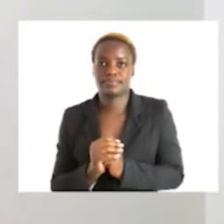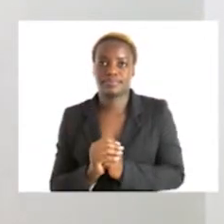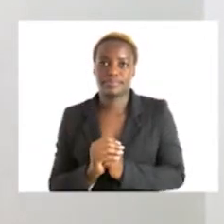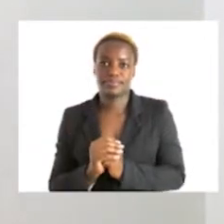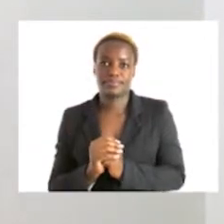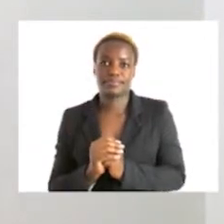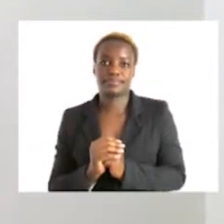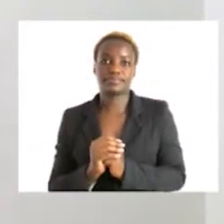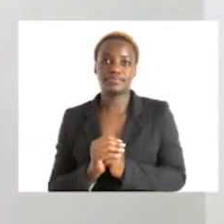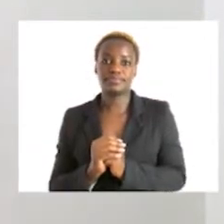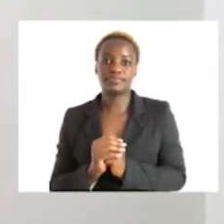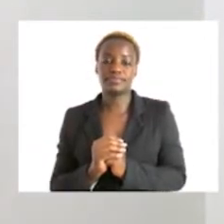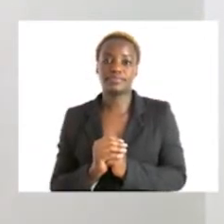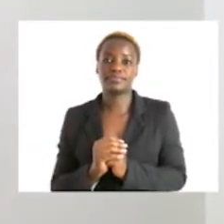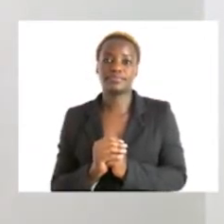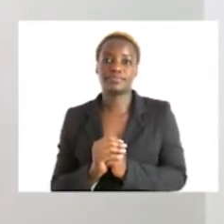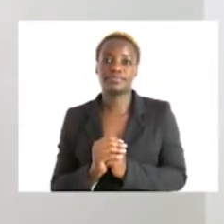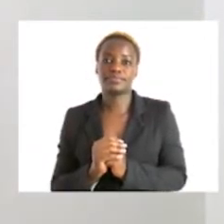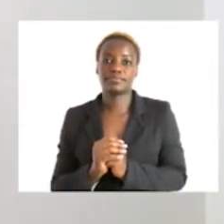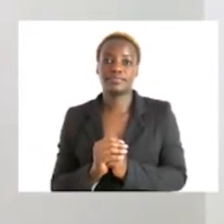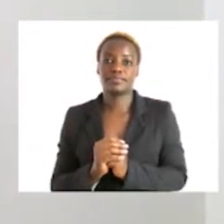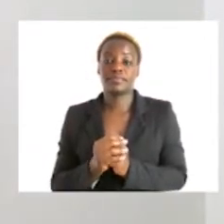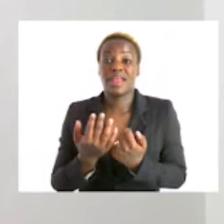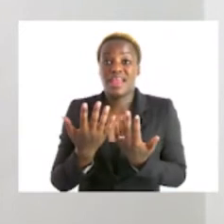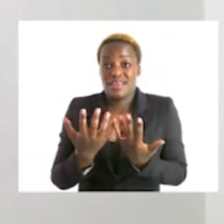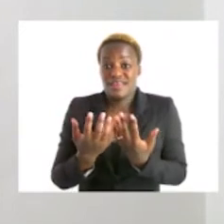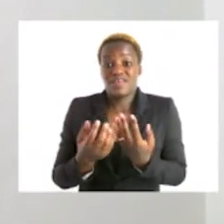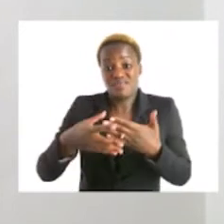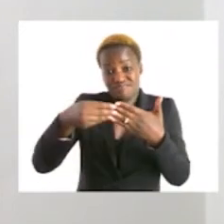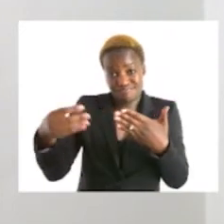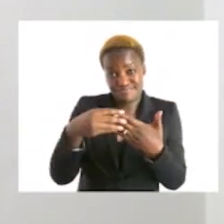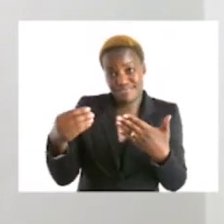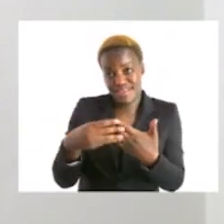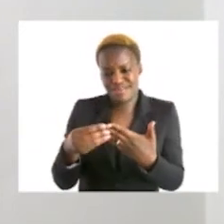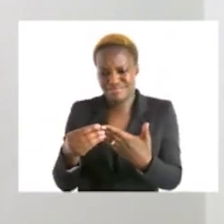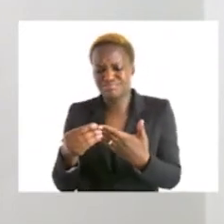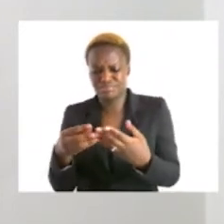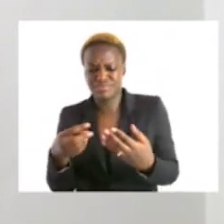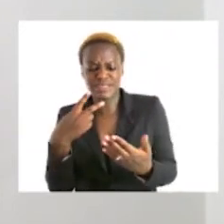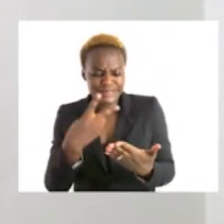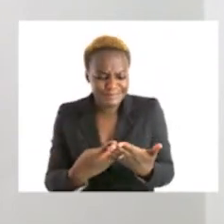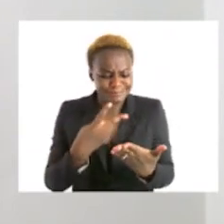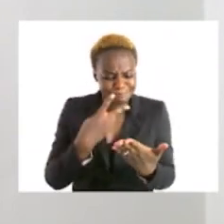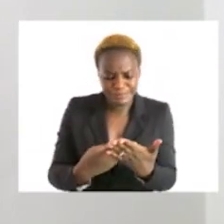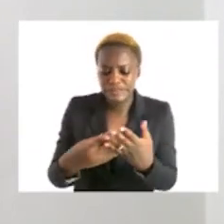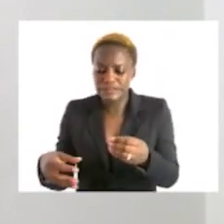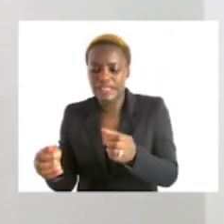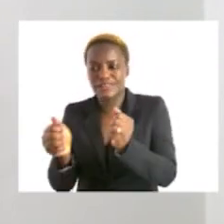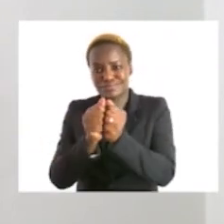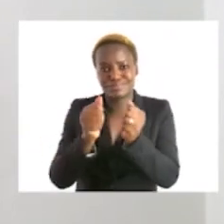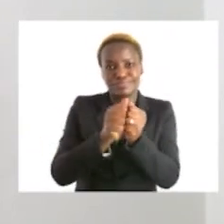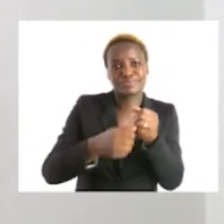money. All right. So if you are having notes there with you, you can also just add the money